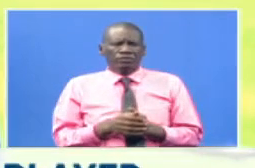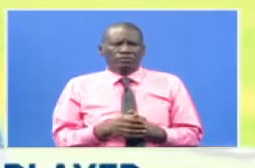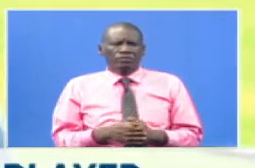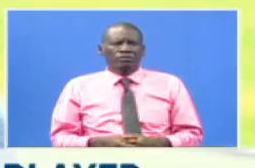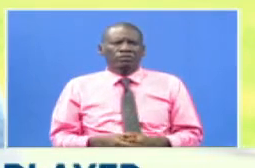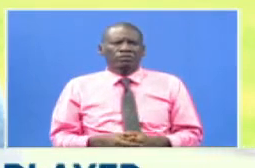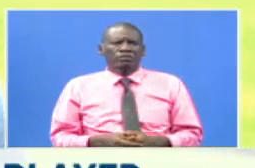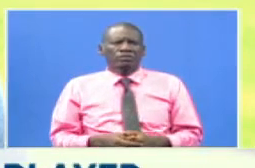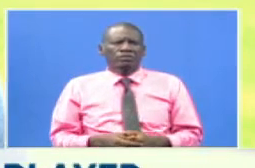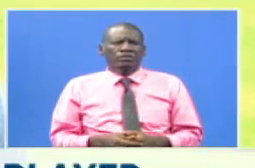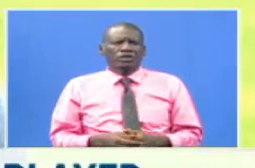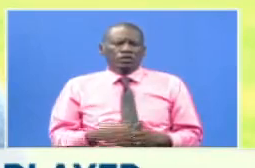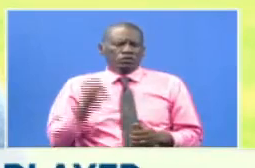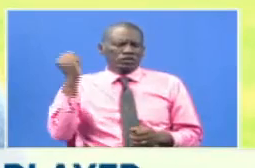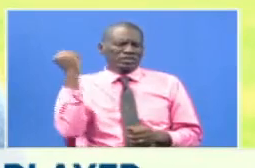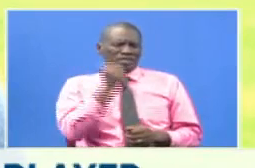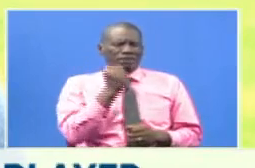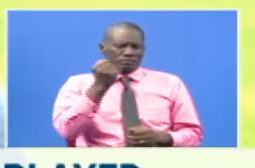He was stabbed